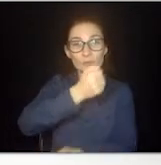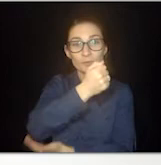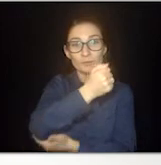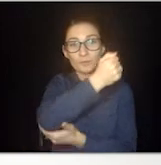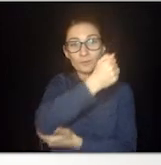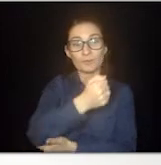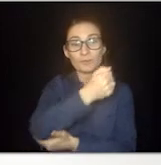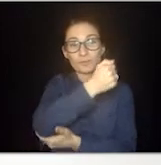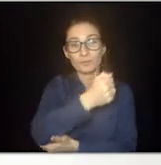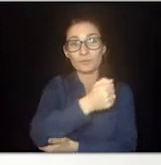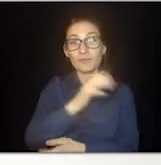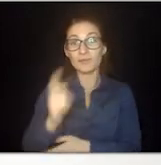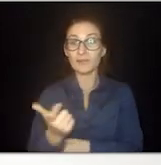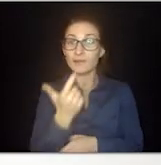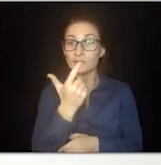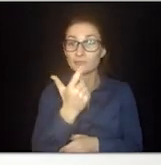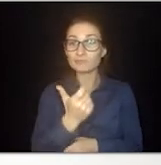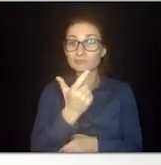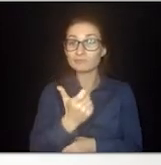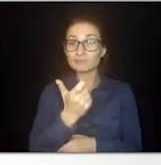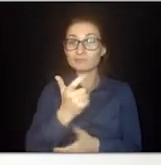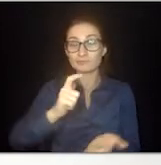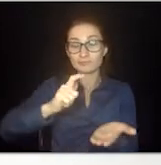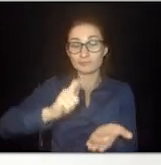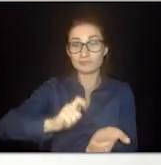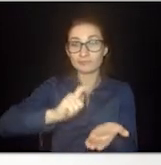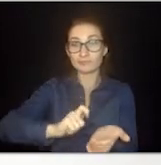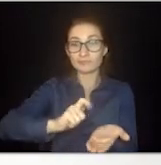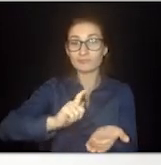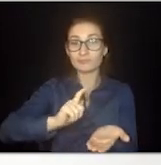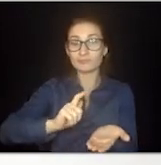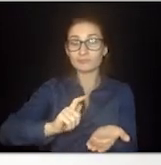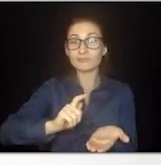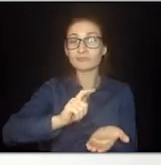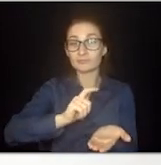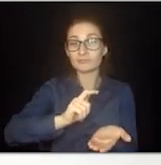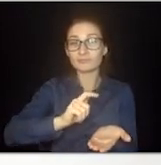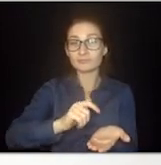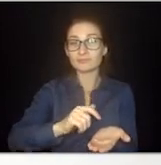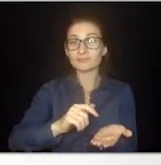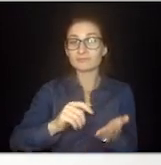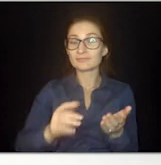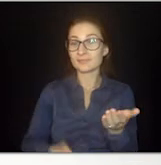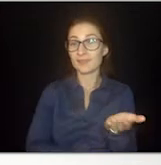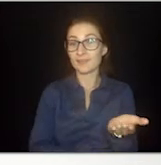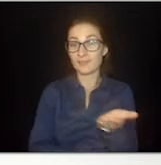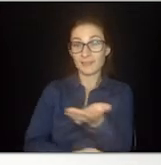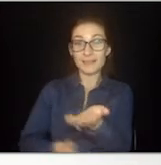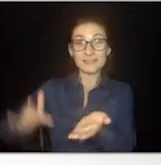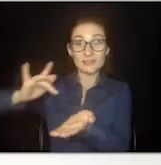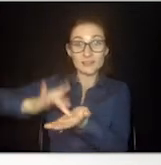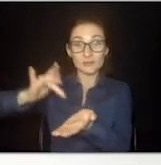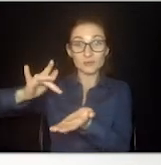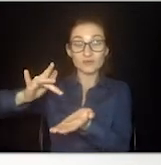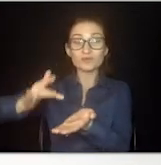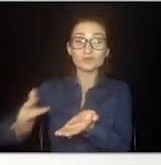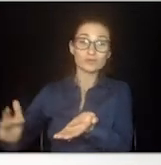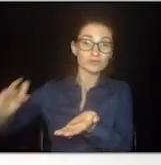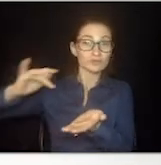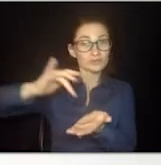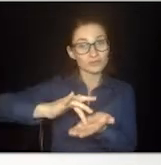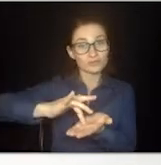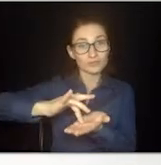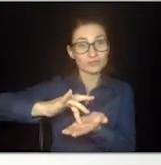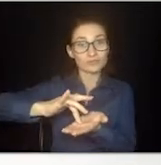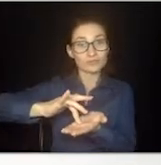the spray bottle. Ms. Prey sprays water into her hand. With elbow support, Freddie touches the water in her